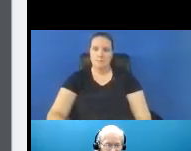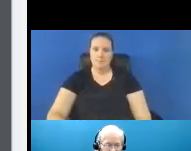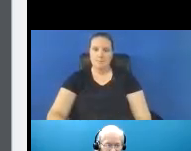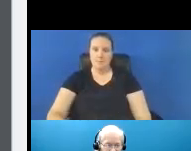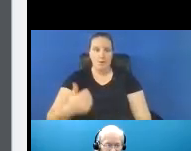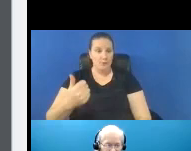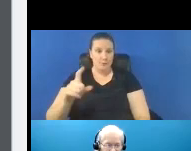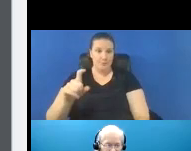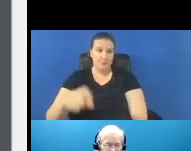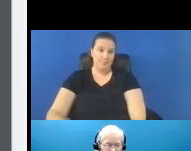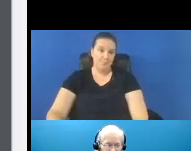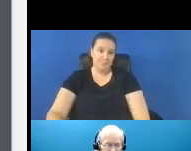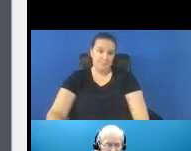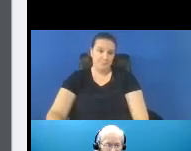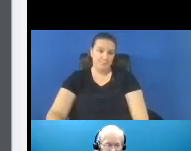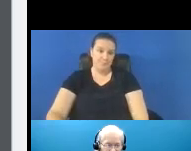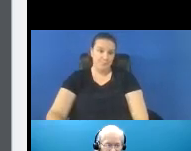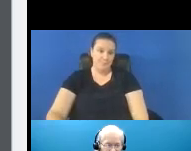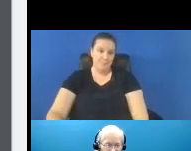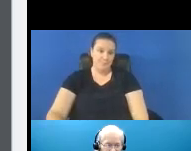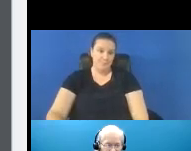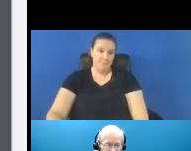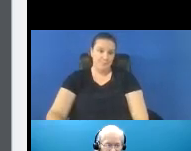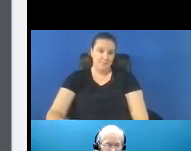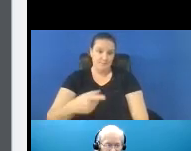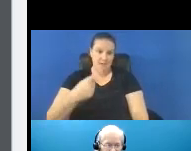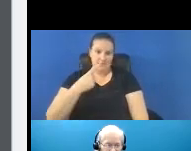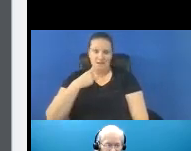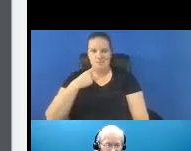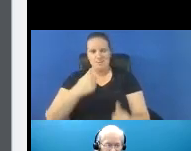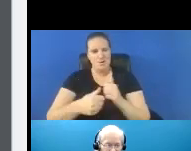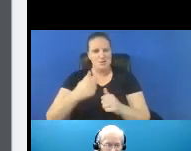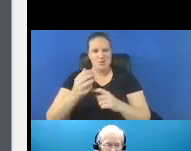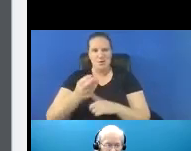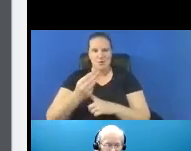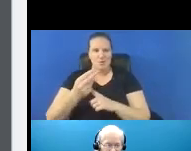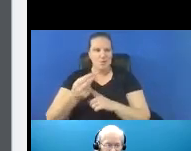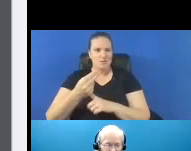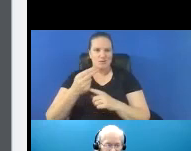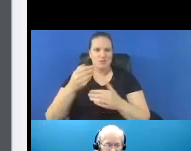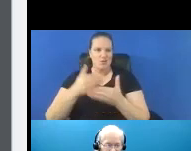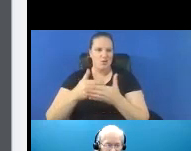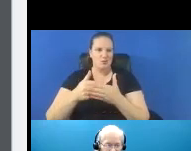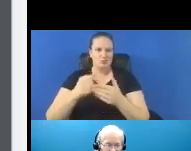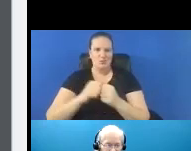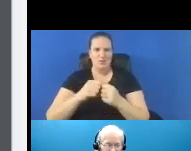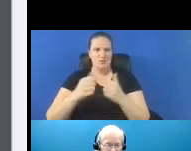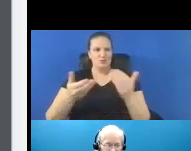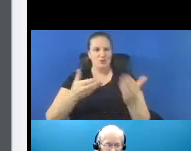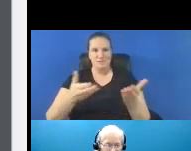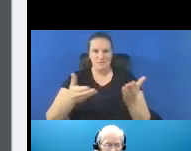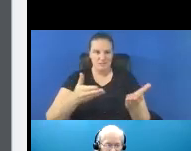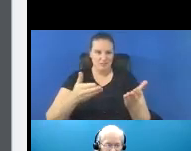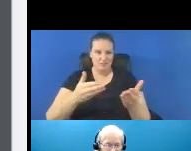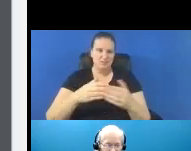Anyone else? I'd also argue that most of these motel hotels are situated close to services. And